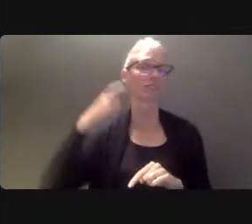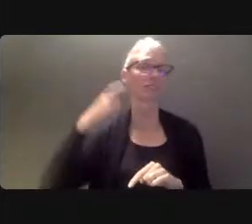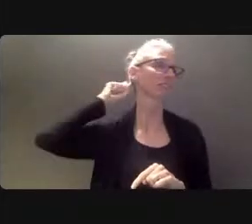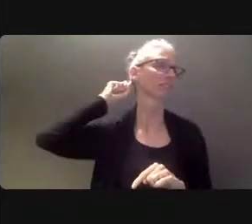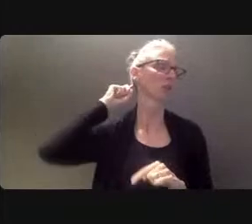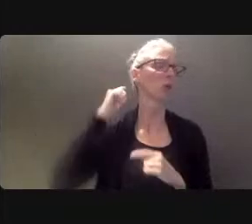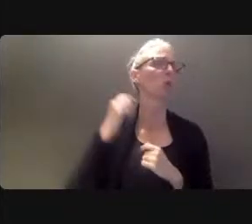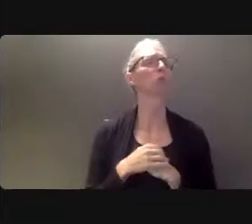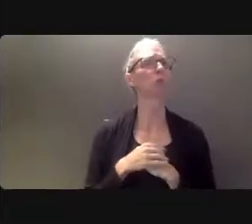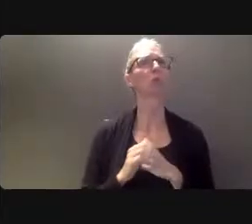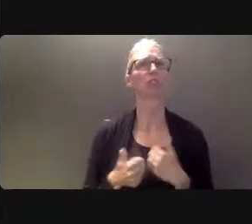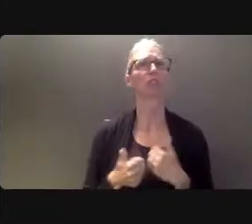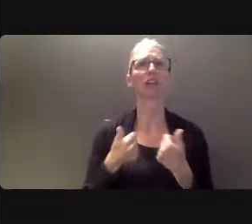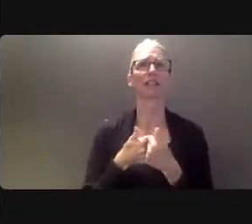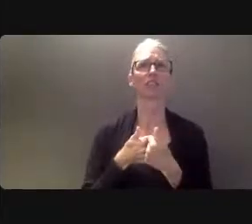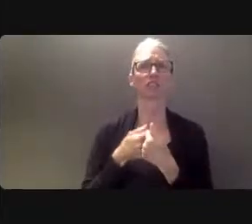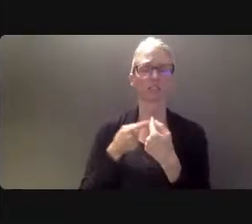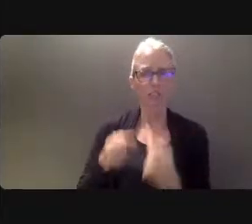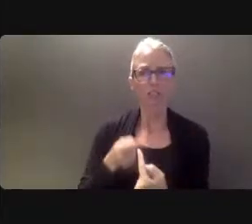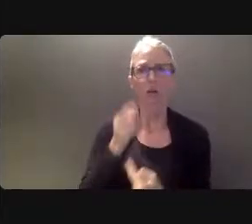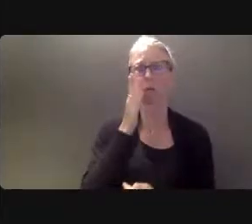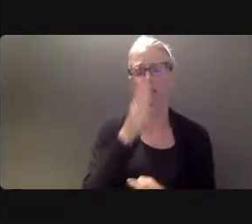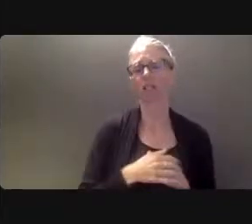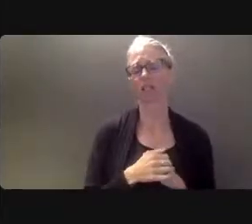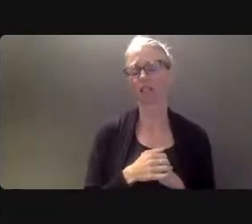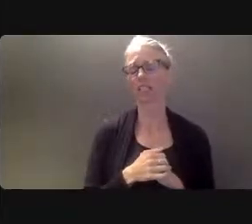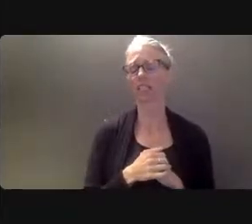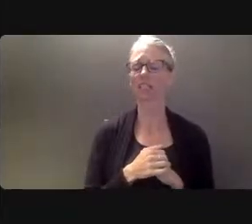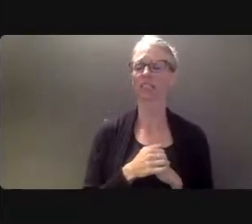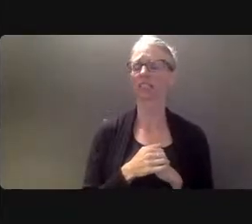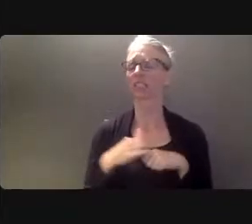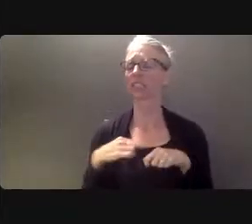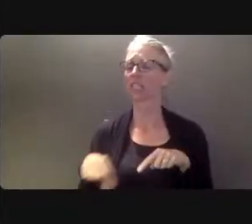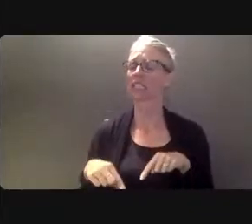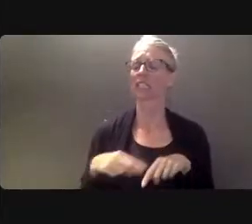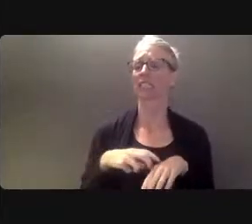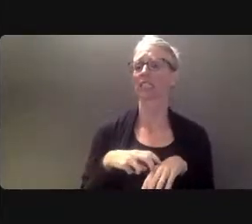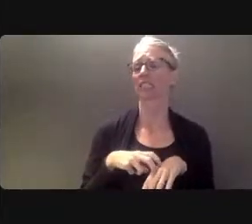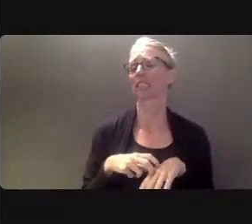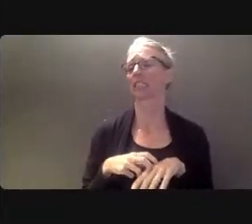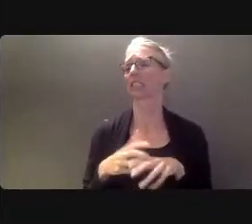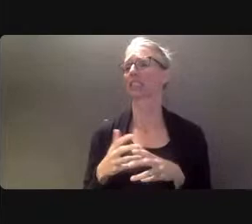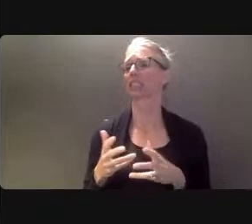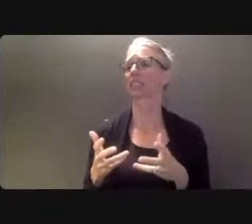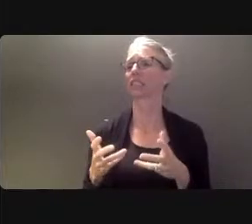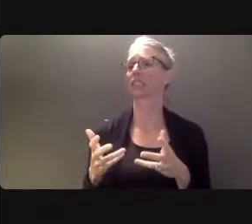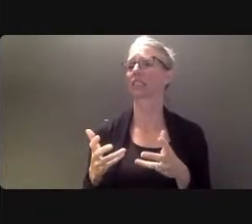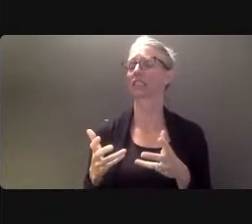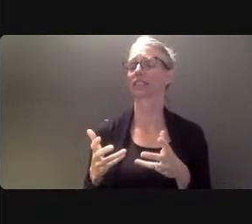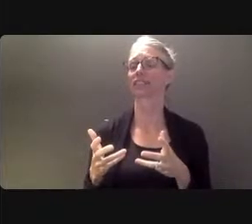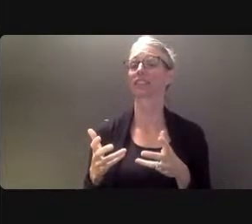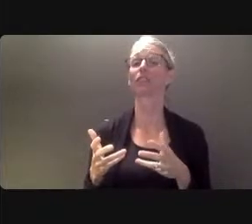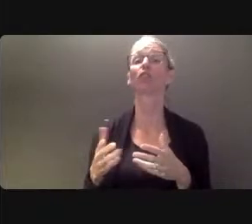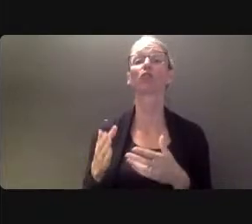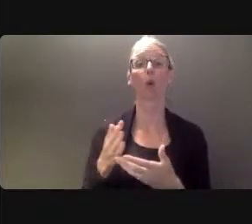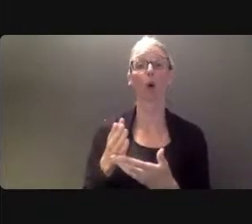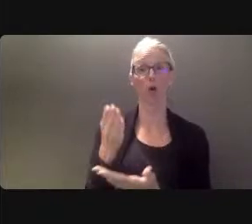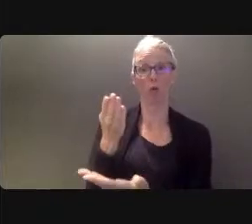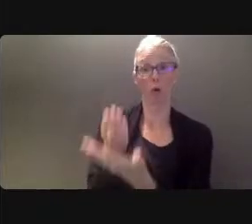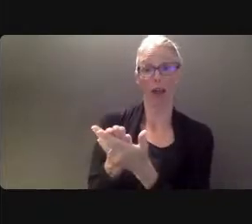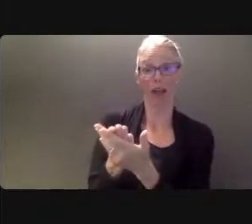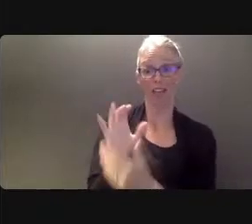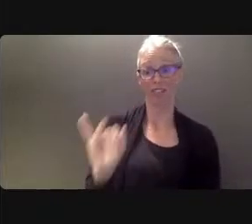do. And so I think that just having your needs met, you